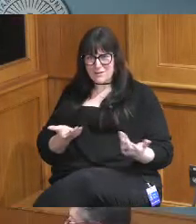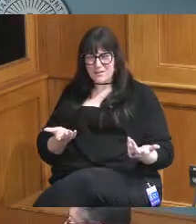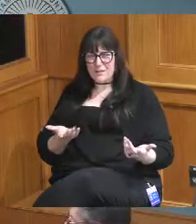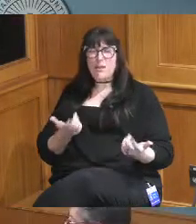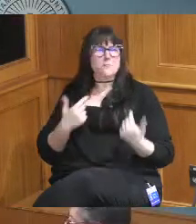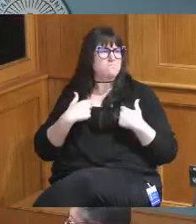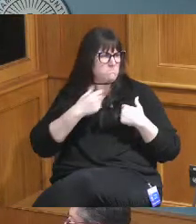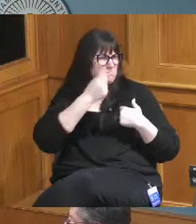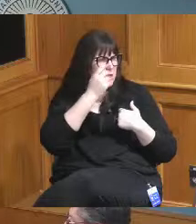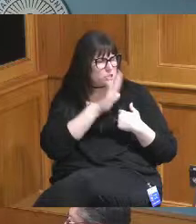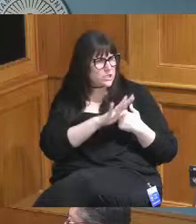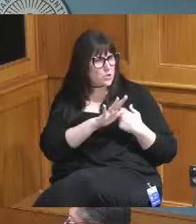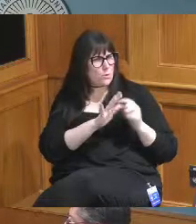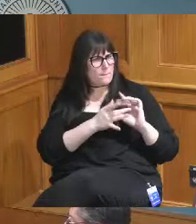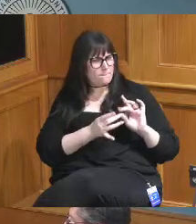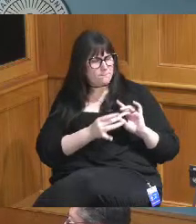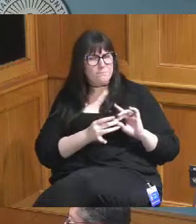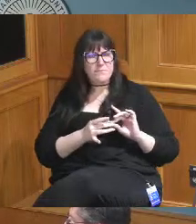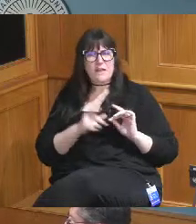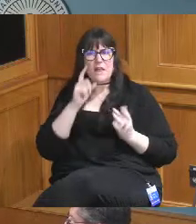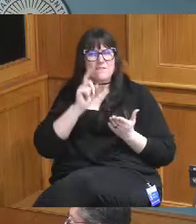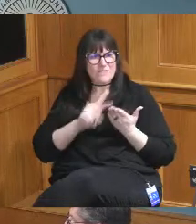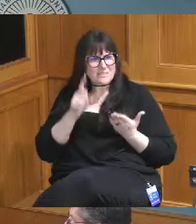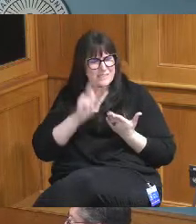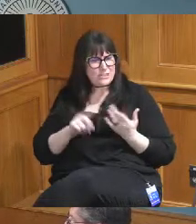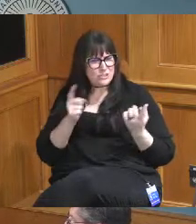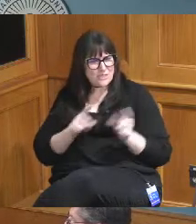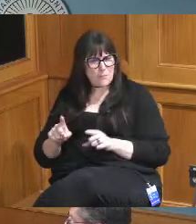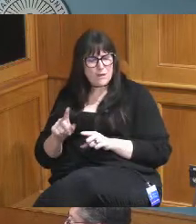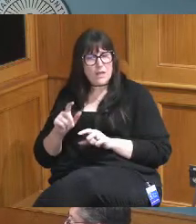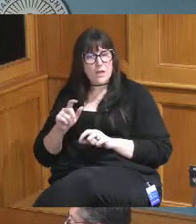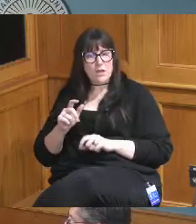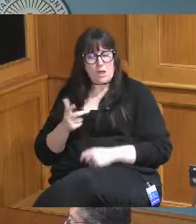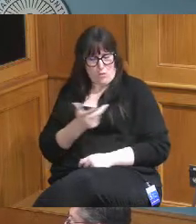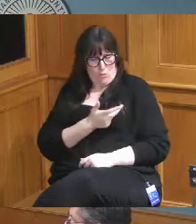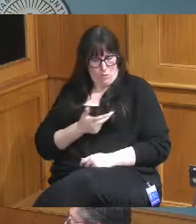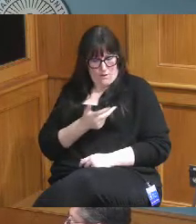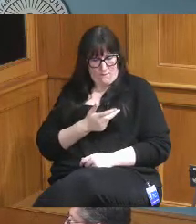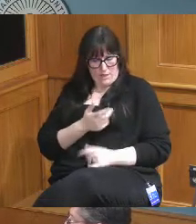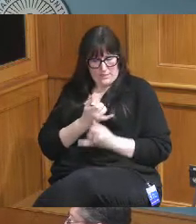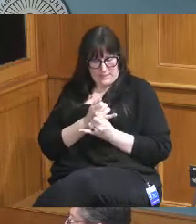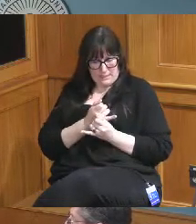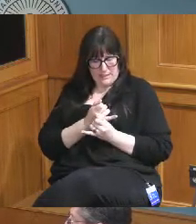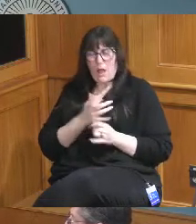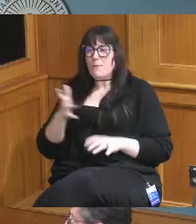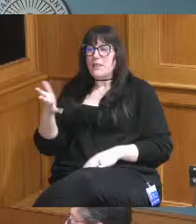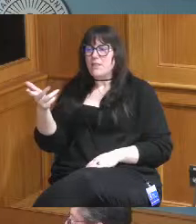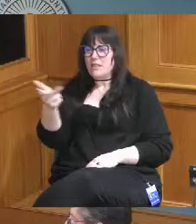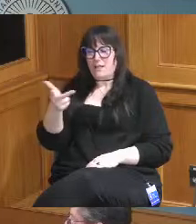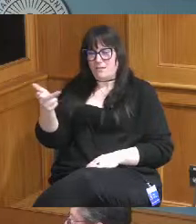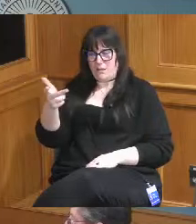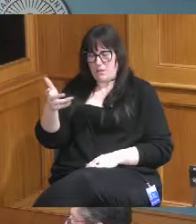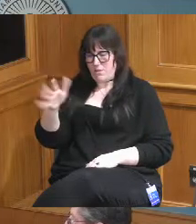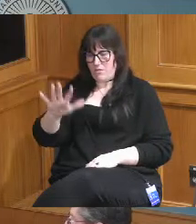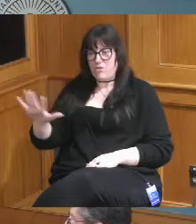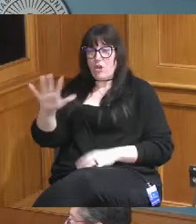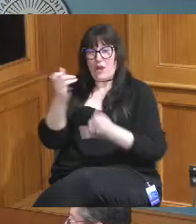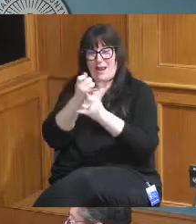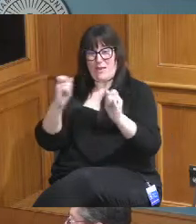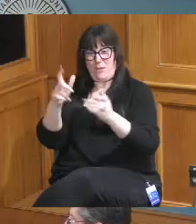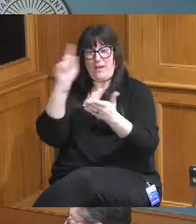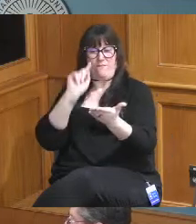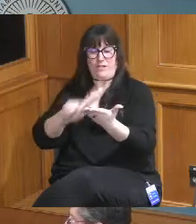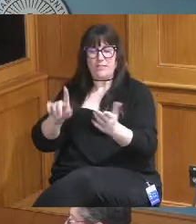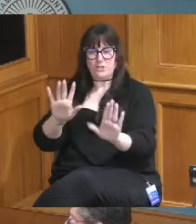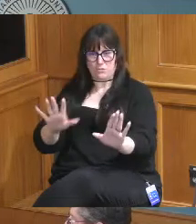I understand what you're saying. There are investigations going on. We've all called for these independent investigations, and I'm glad that that's happening. And so